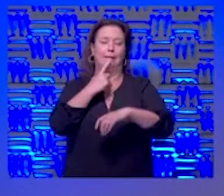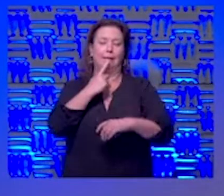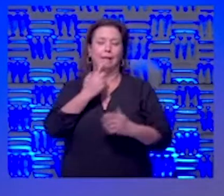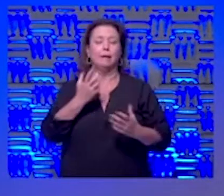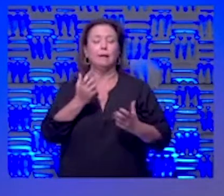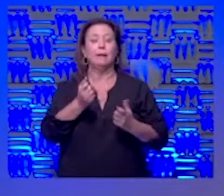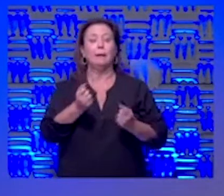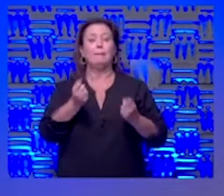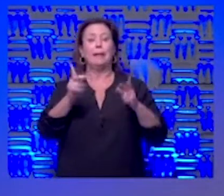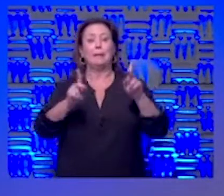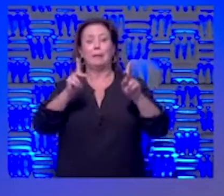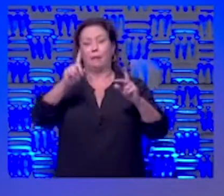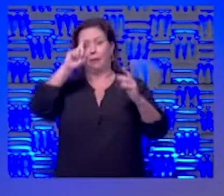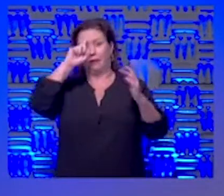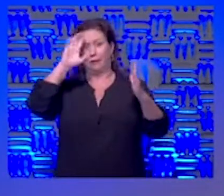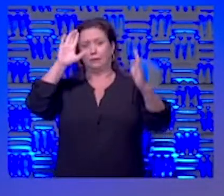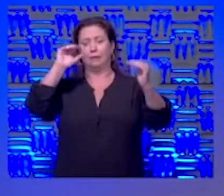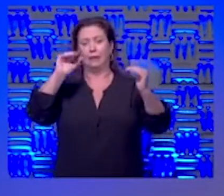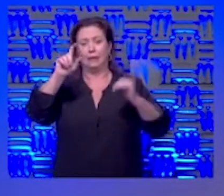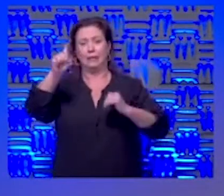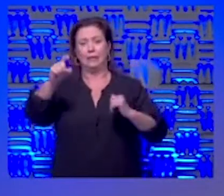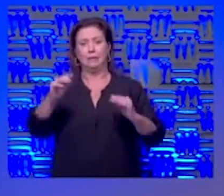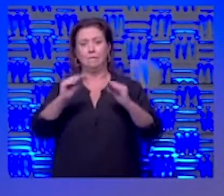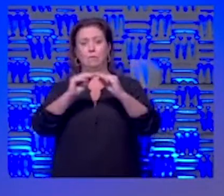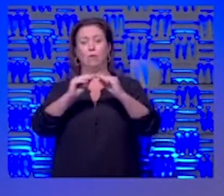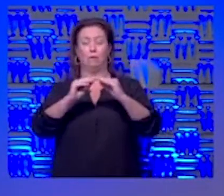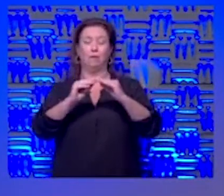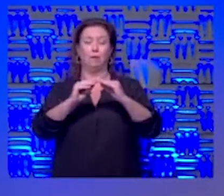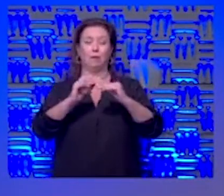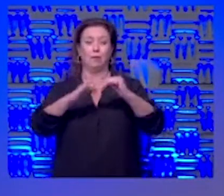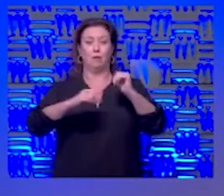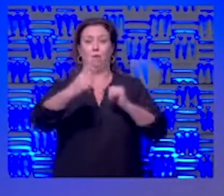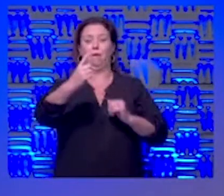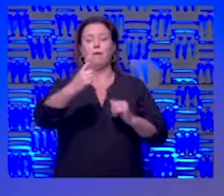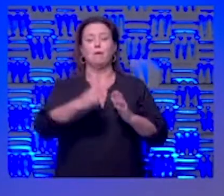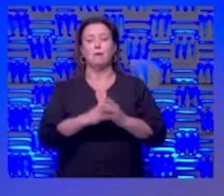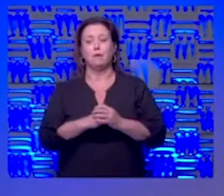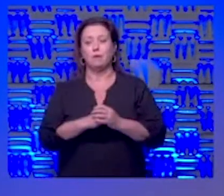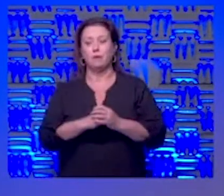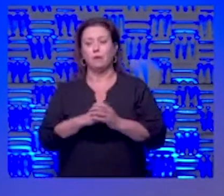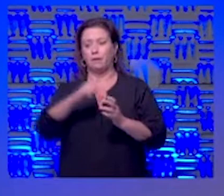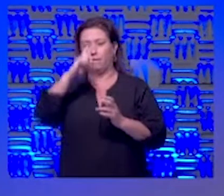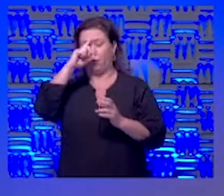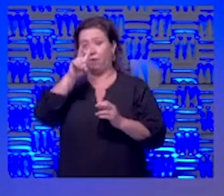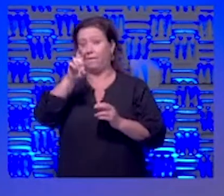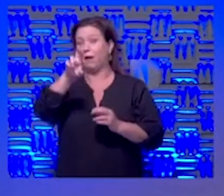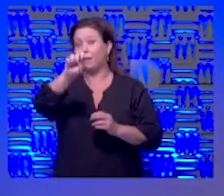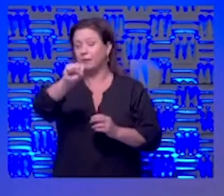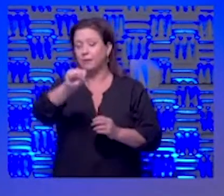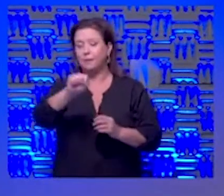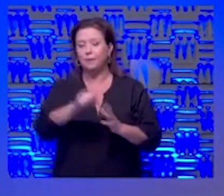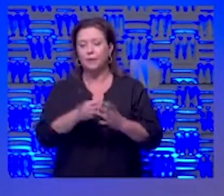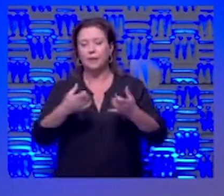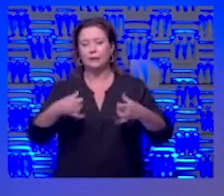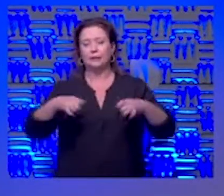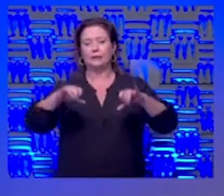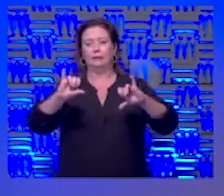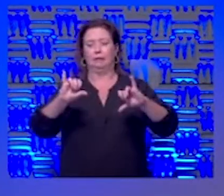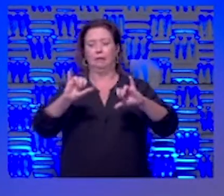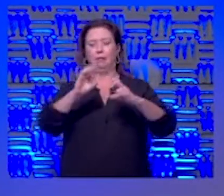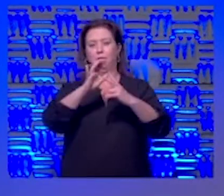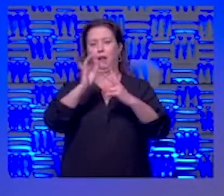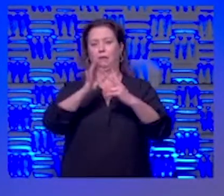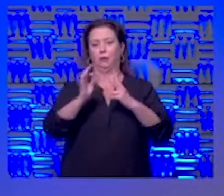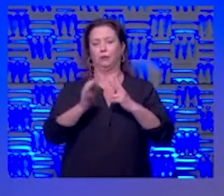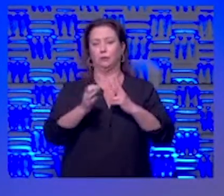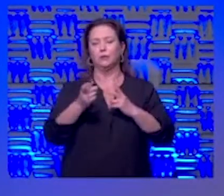lot of people do anticipate needing more than one vaccine for this virus, so there are still a lot of options out